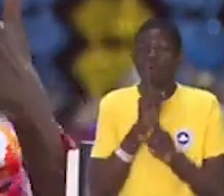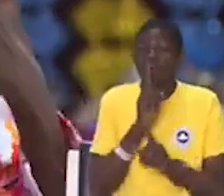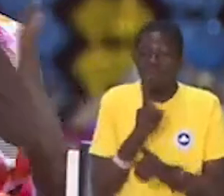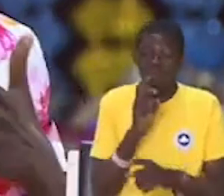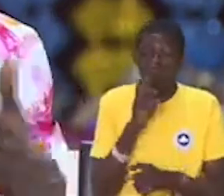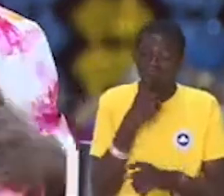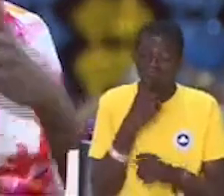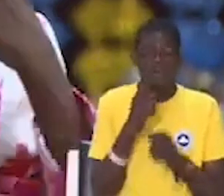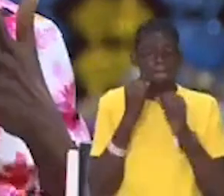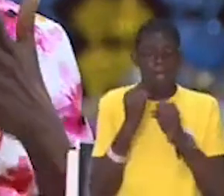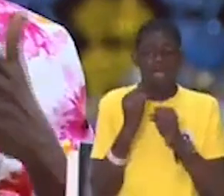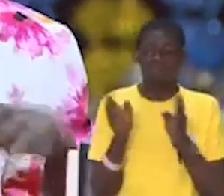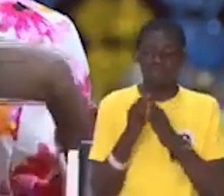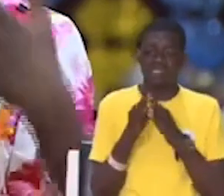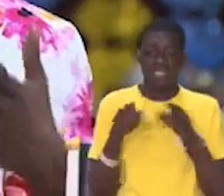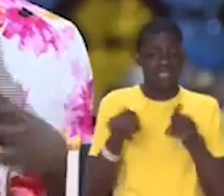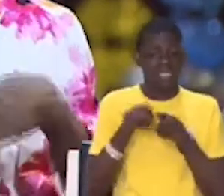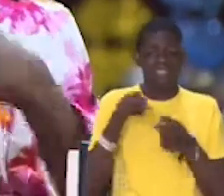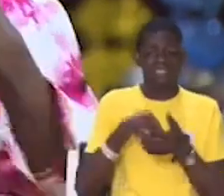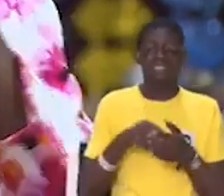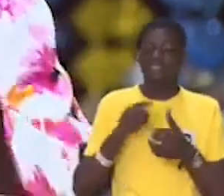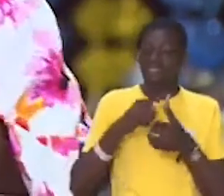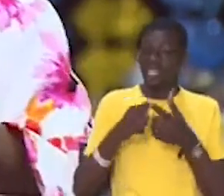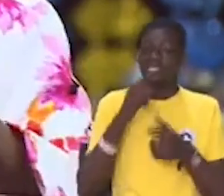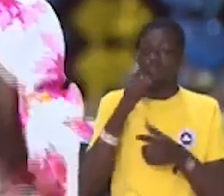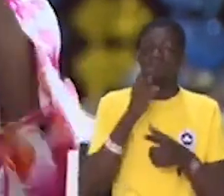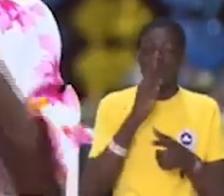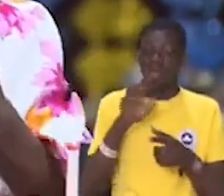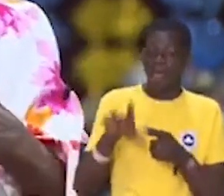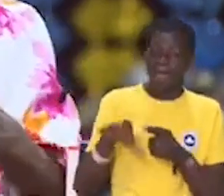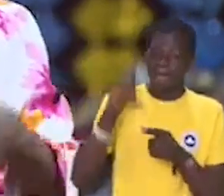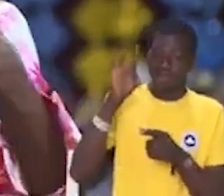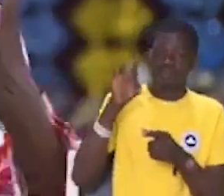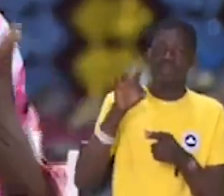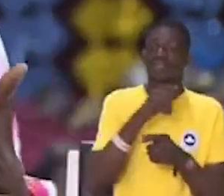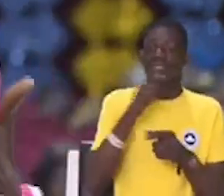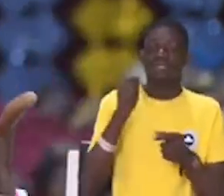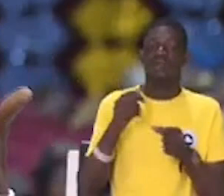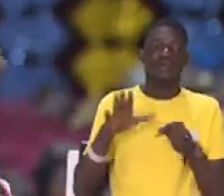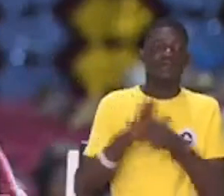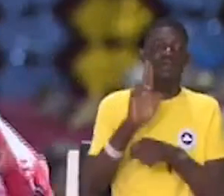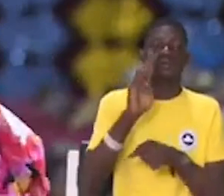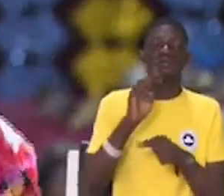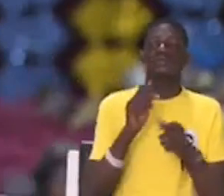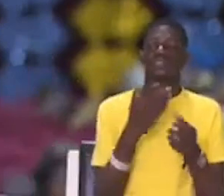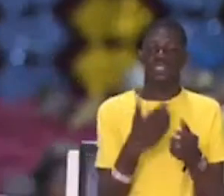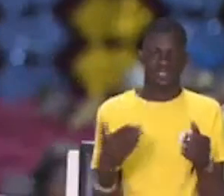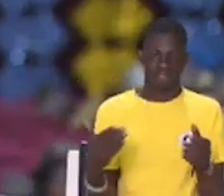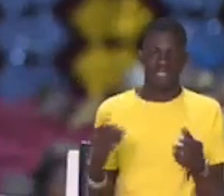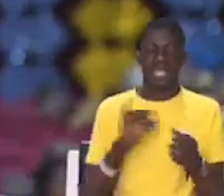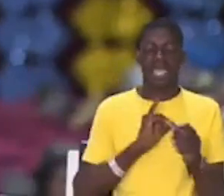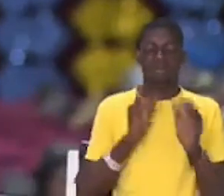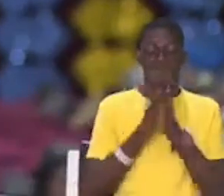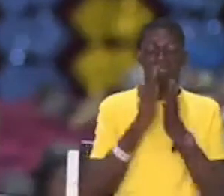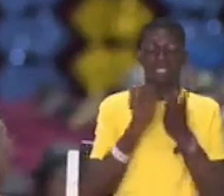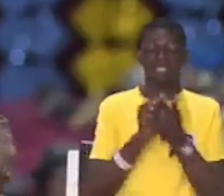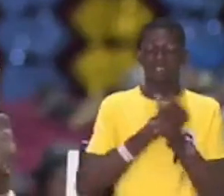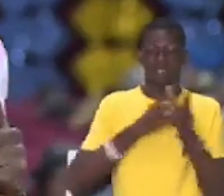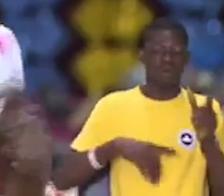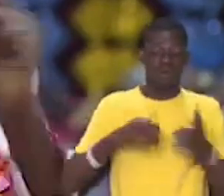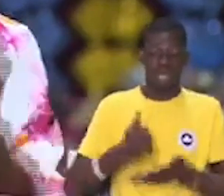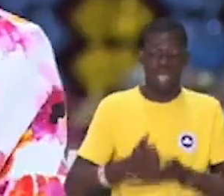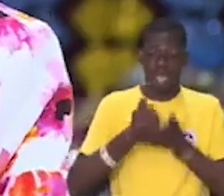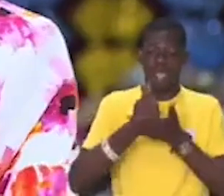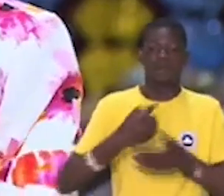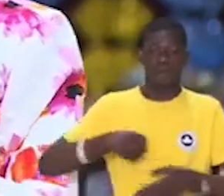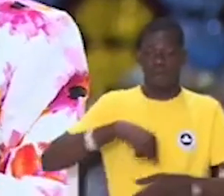in a powerful meeting like this, then you are locating a refueling stop. I pray that the Lord will help us